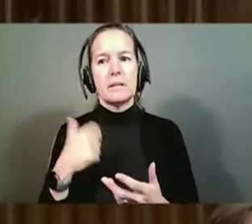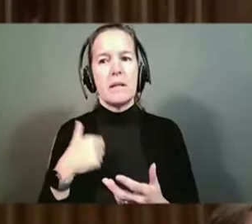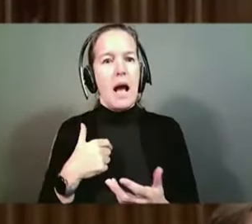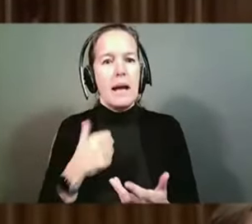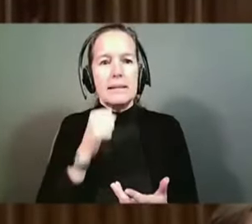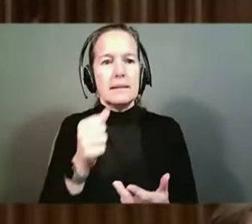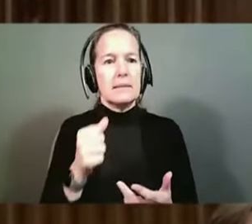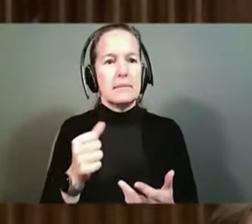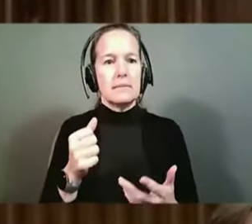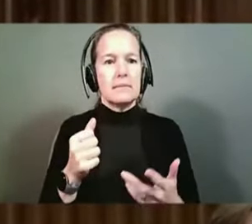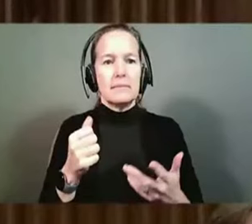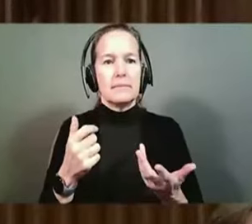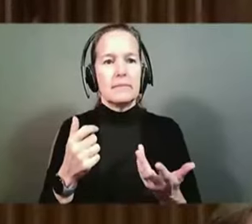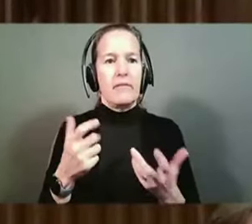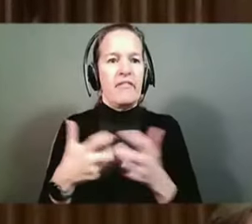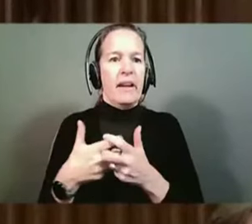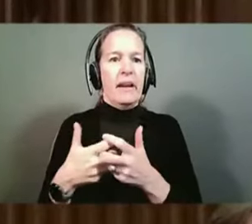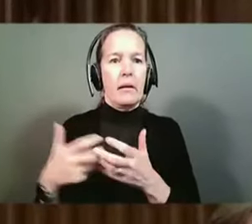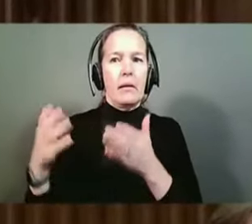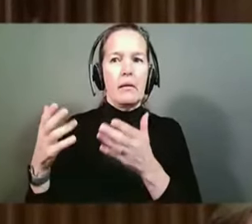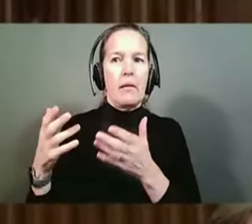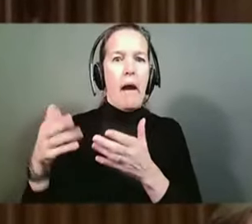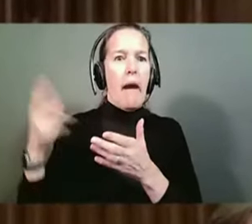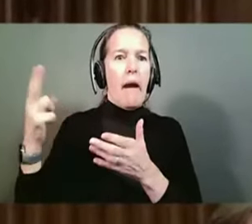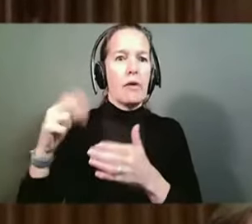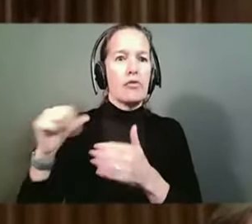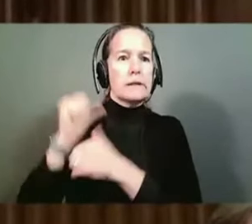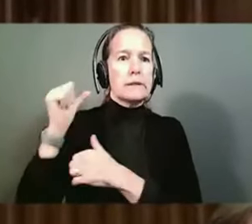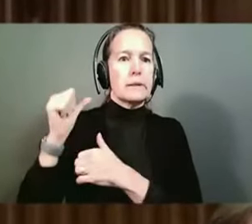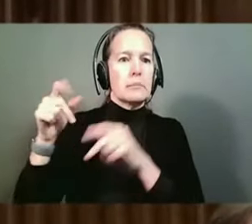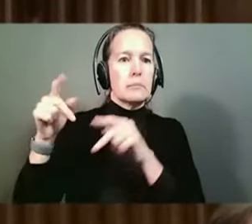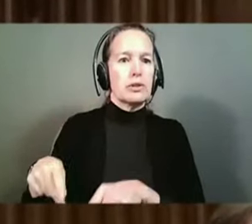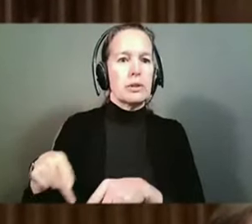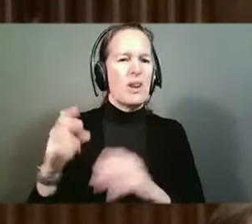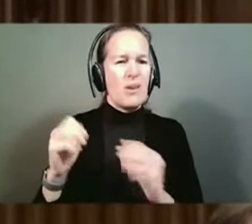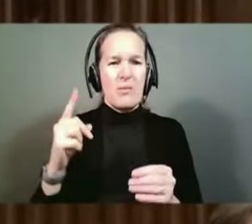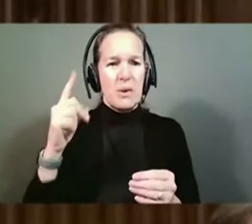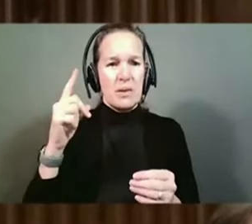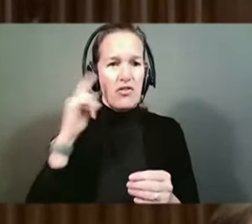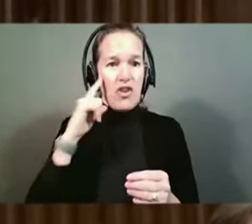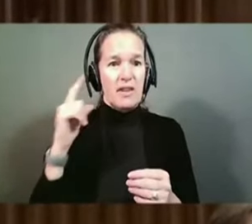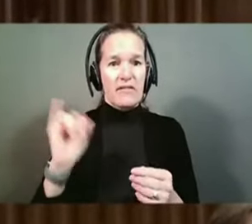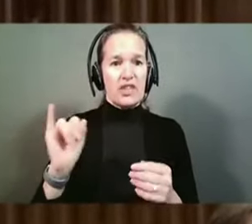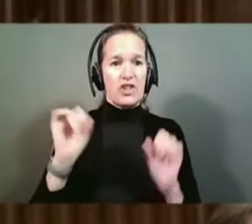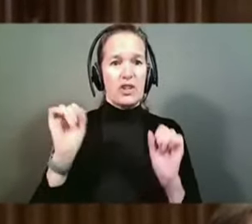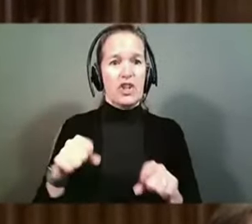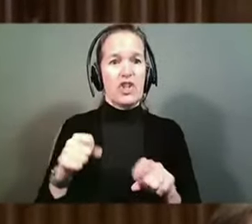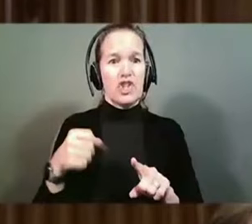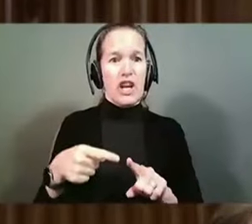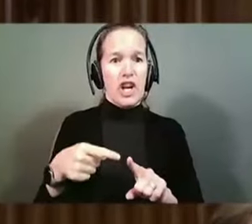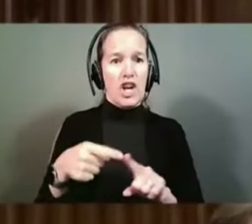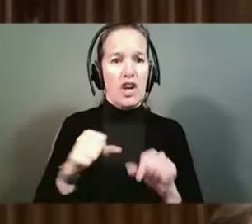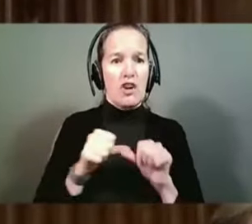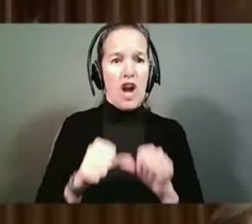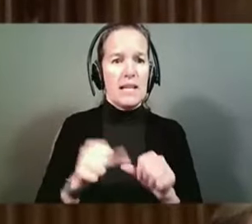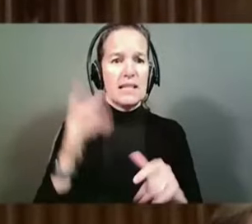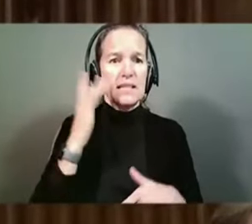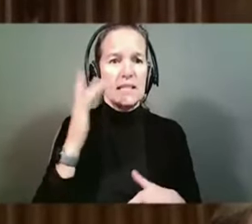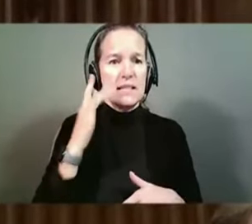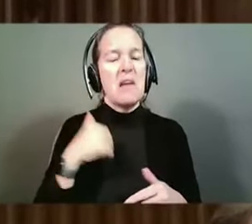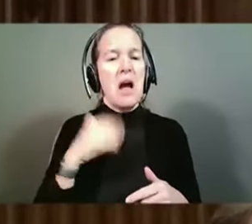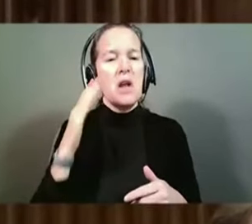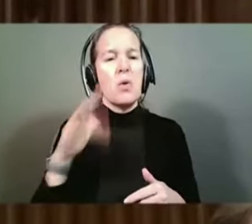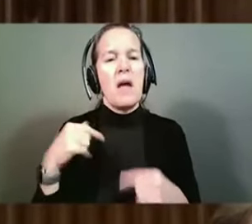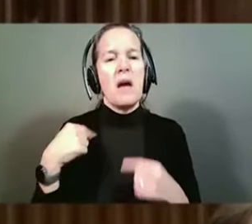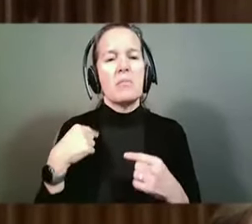risk. There wasn't even acknowledgement that infections could trigger chronic disease, something I knew when I first got sick, since I have a